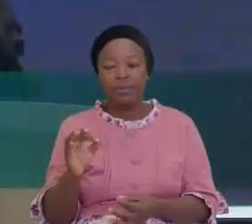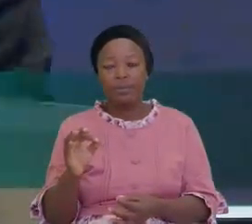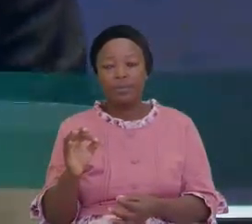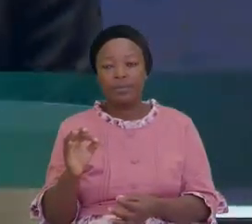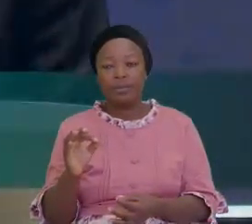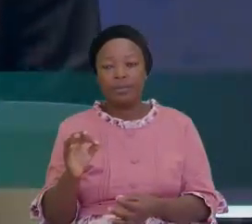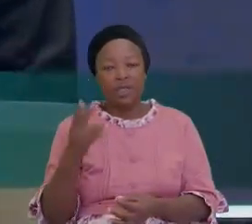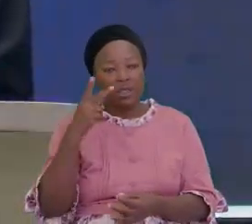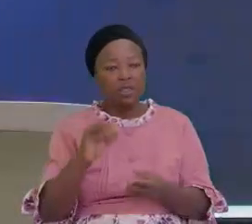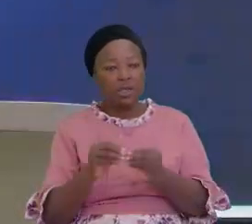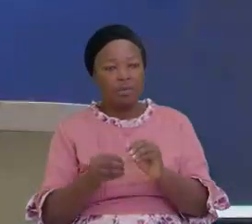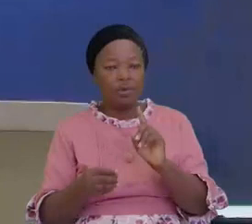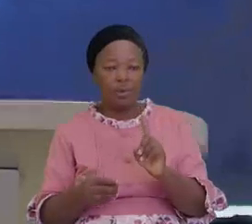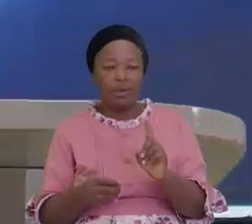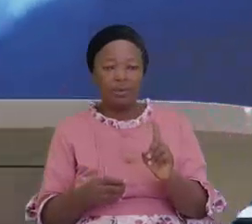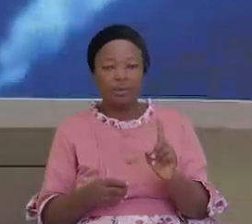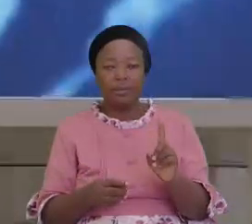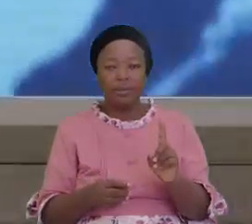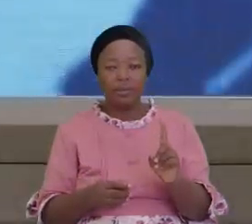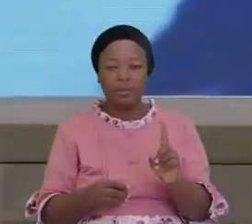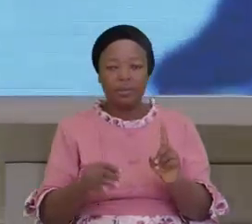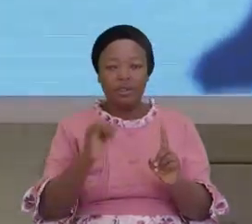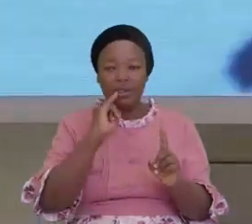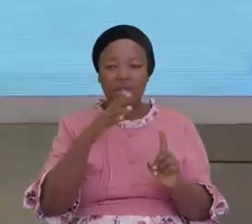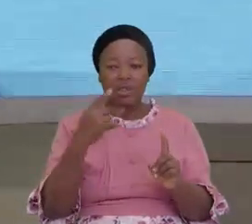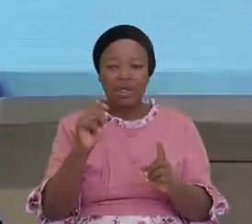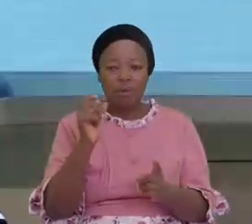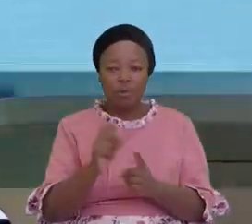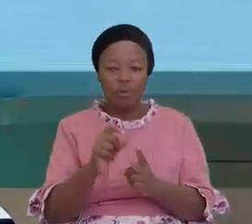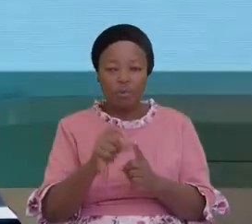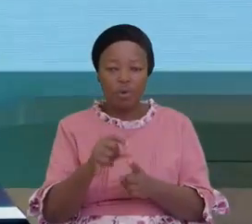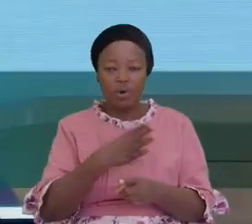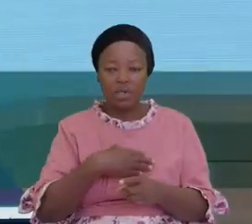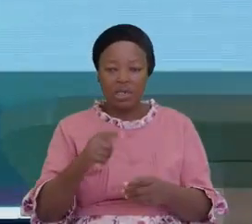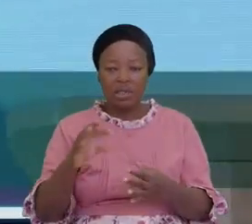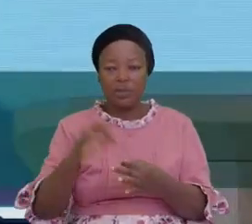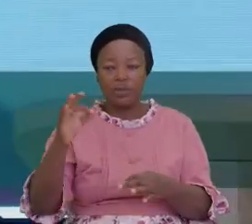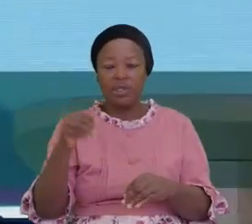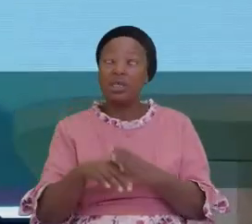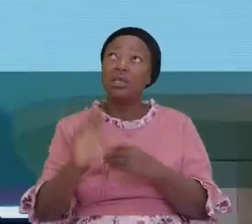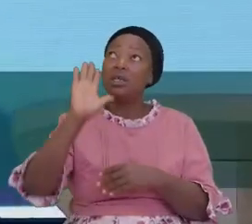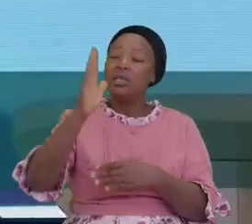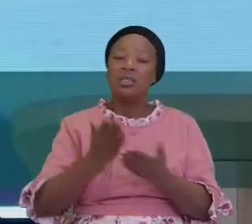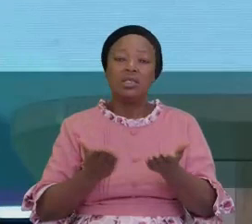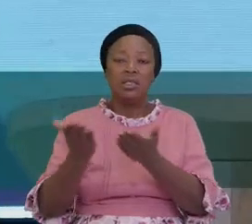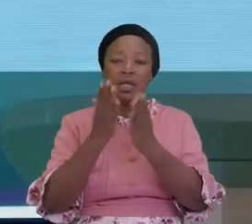Look at number one. The word and the spirit in his servants.